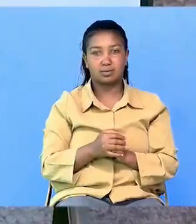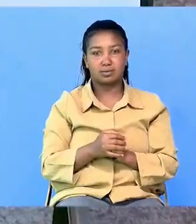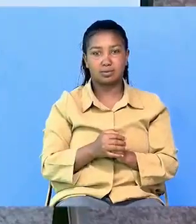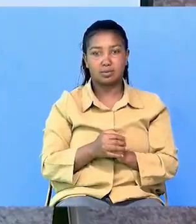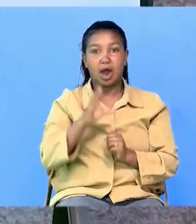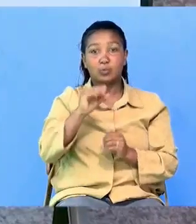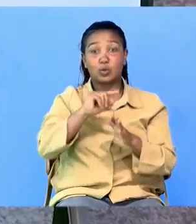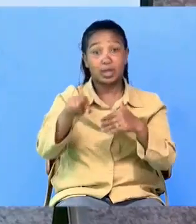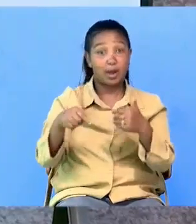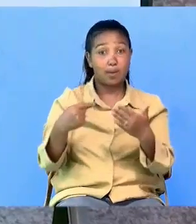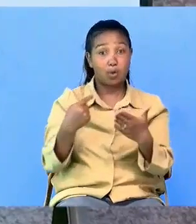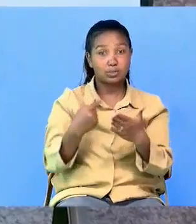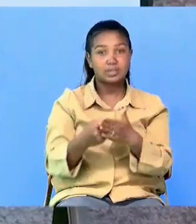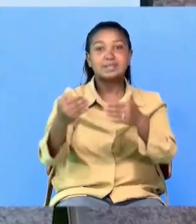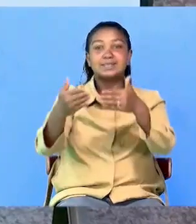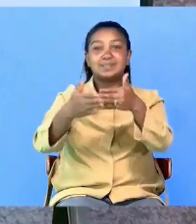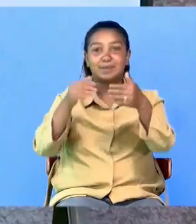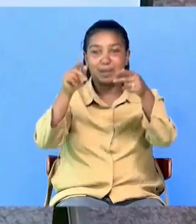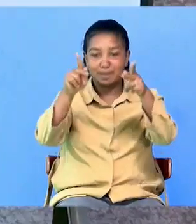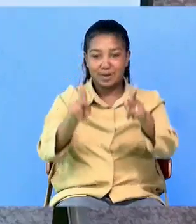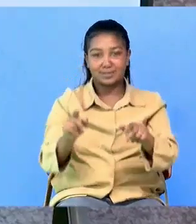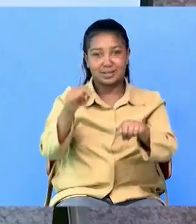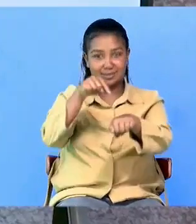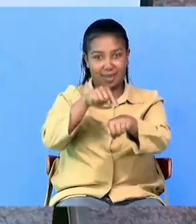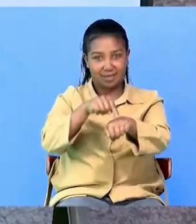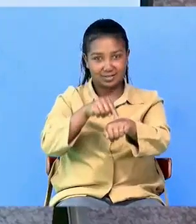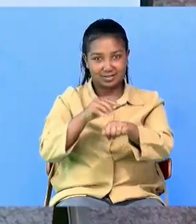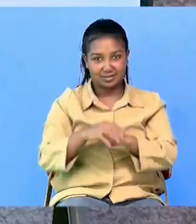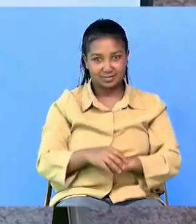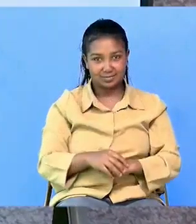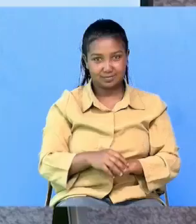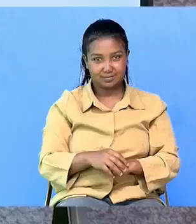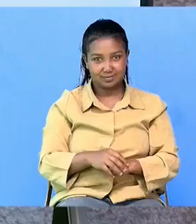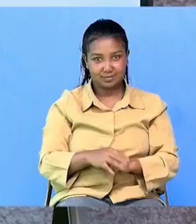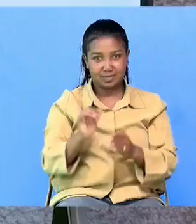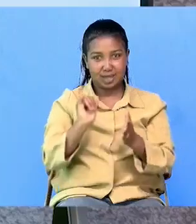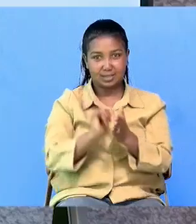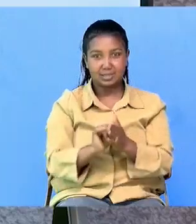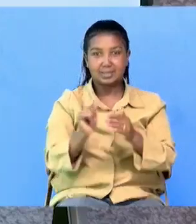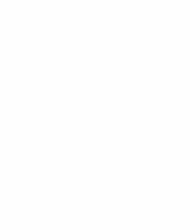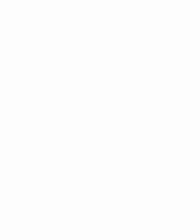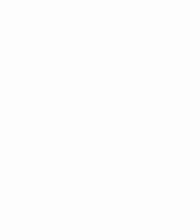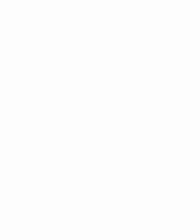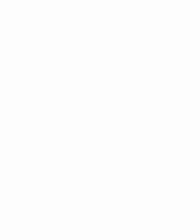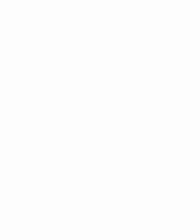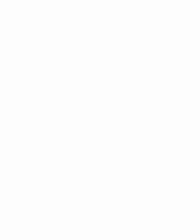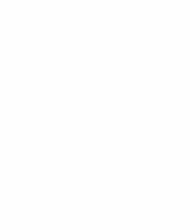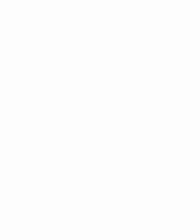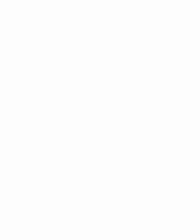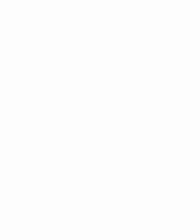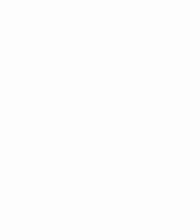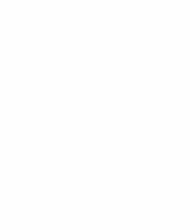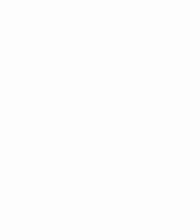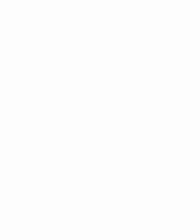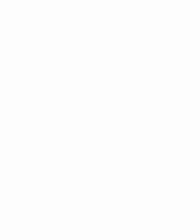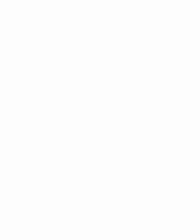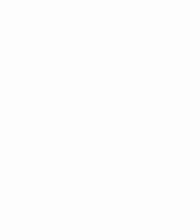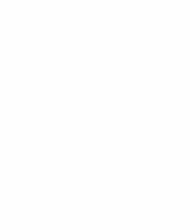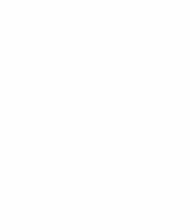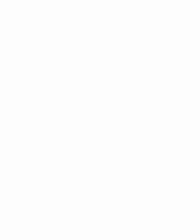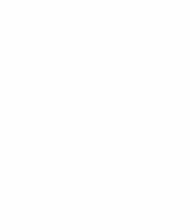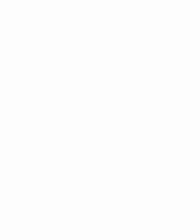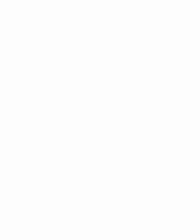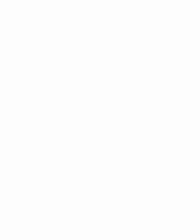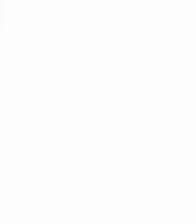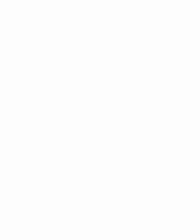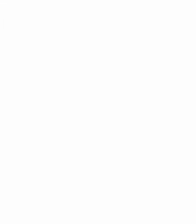I'm talking about simple present tense. That is simple present tense or present simple.